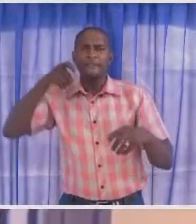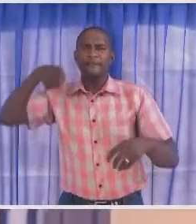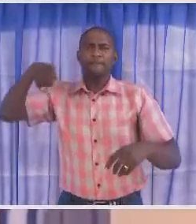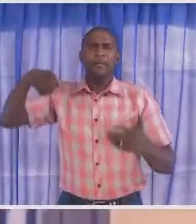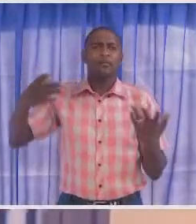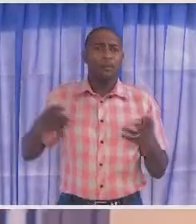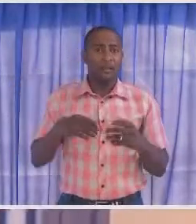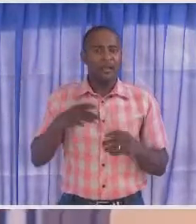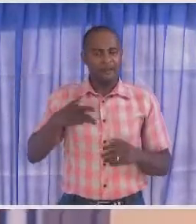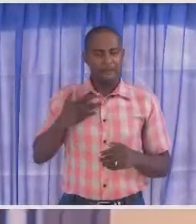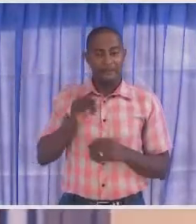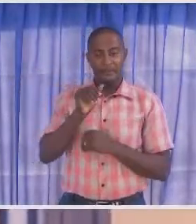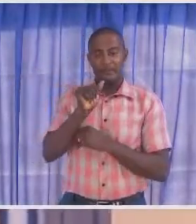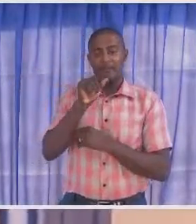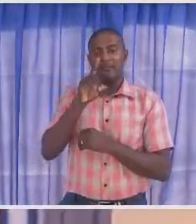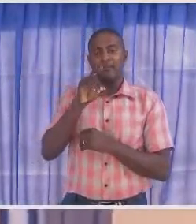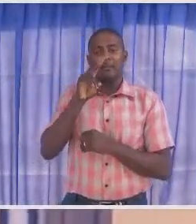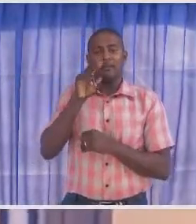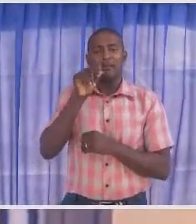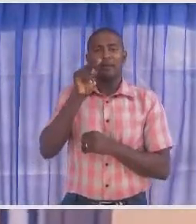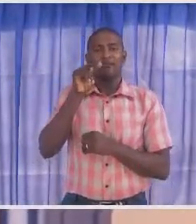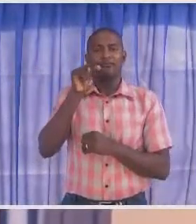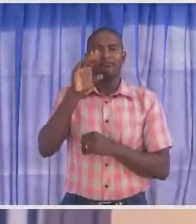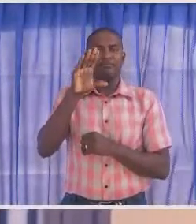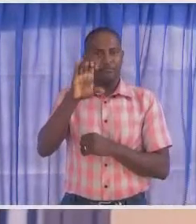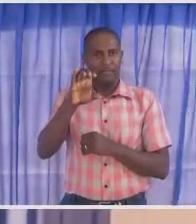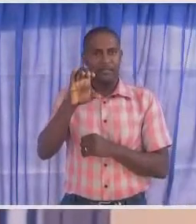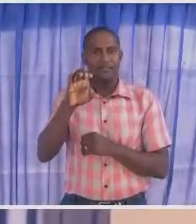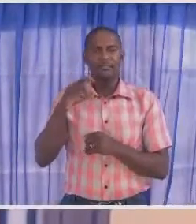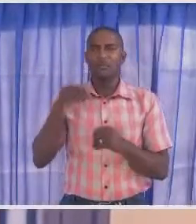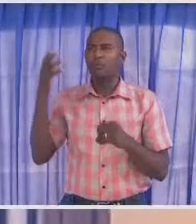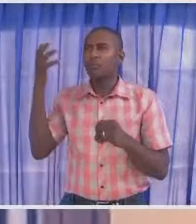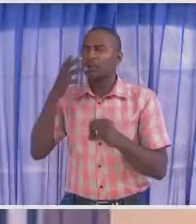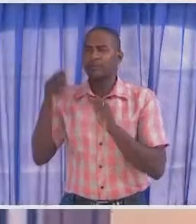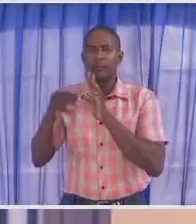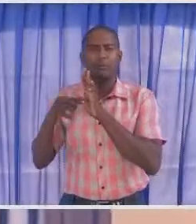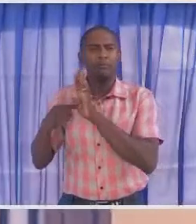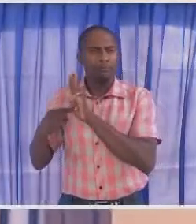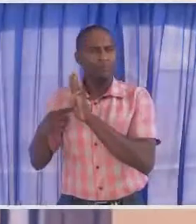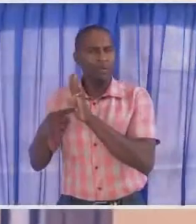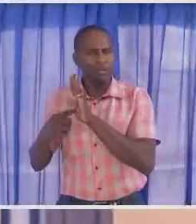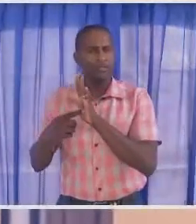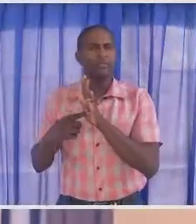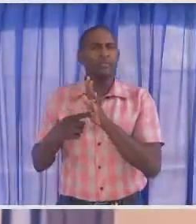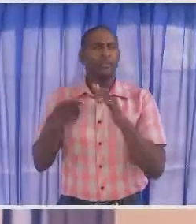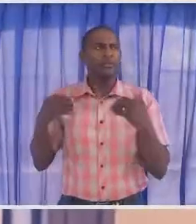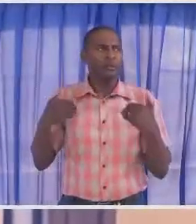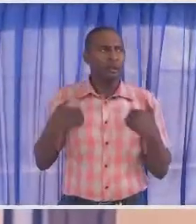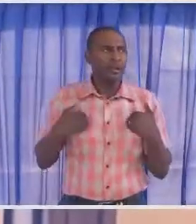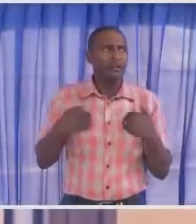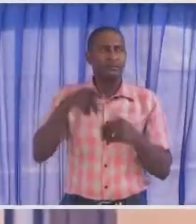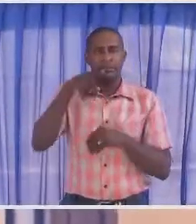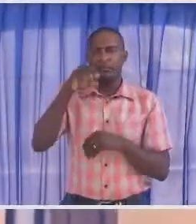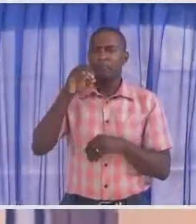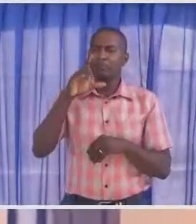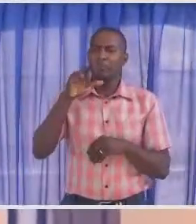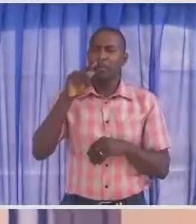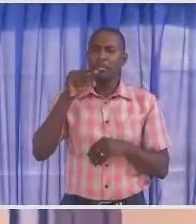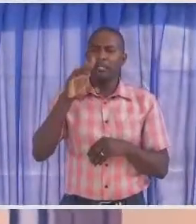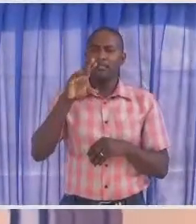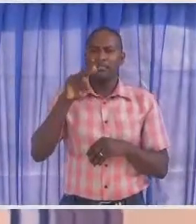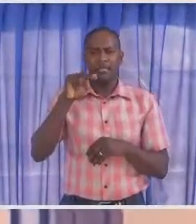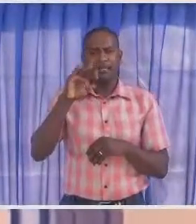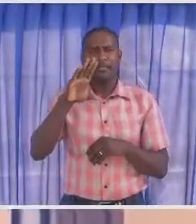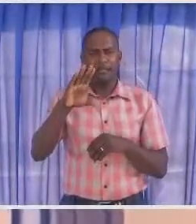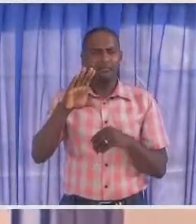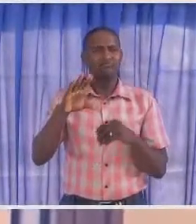does that. It's a wonderful model of institutional strengthening coupled with relevant pedagogy based on